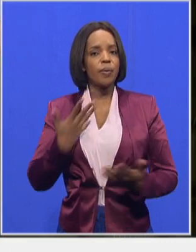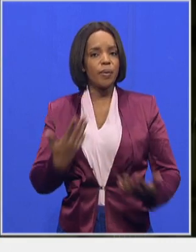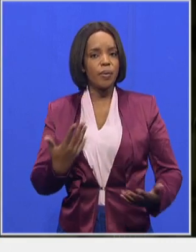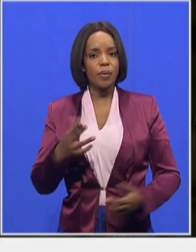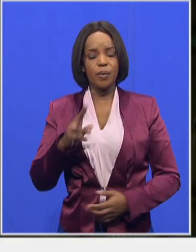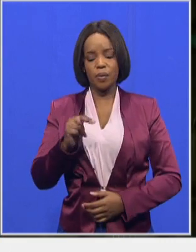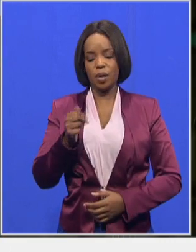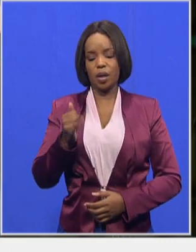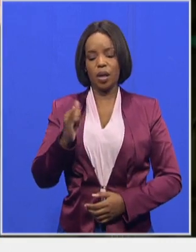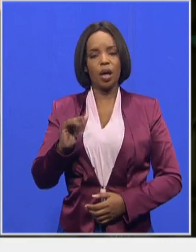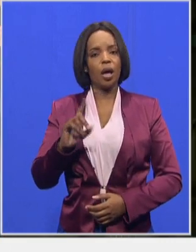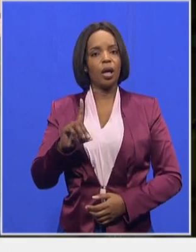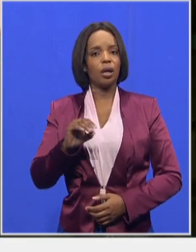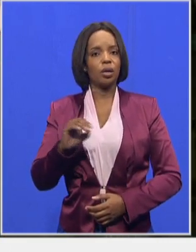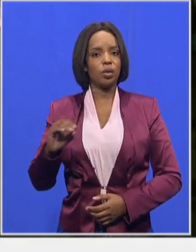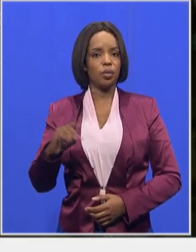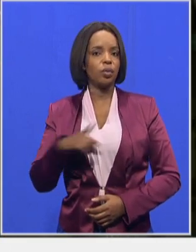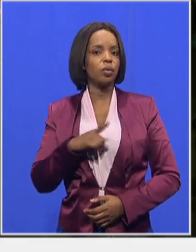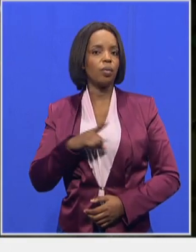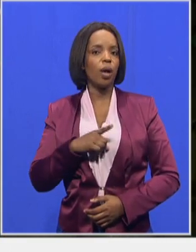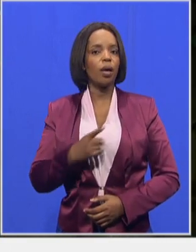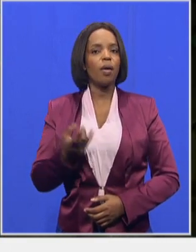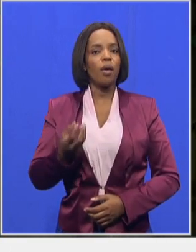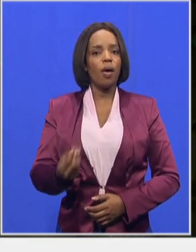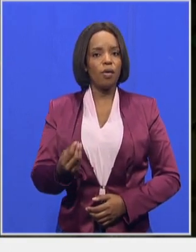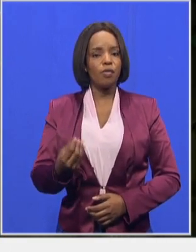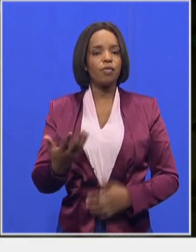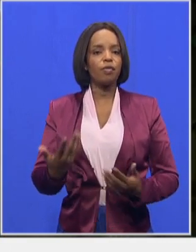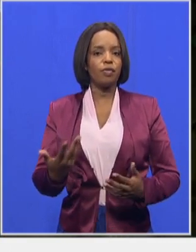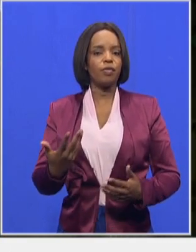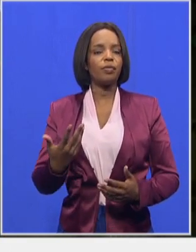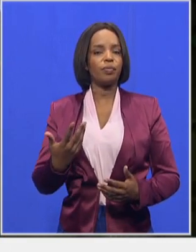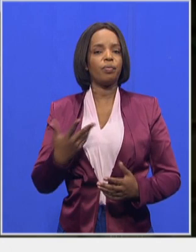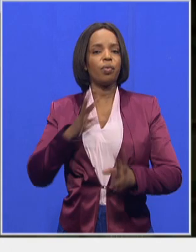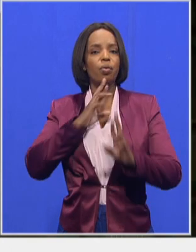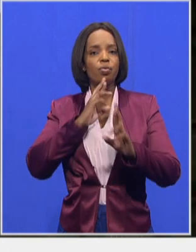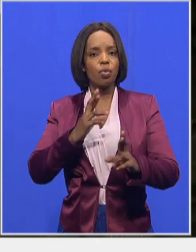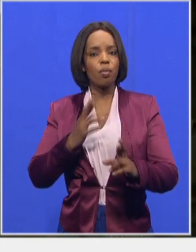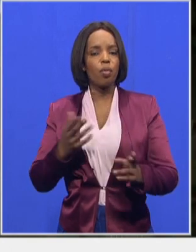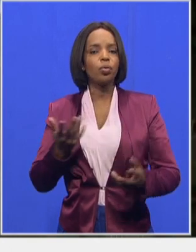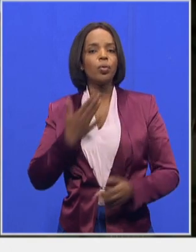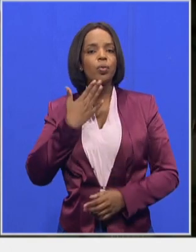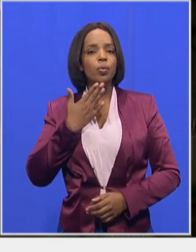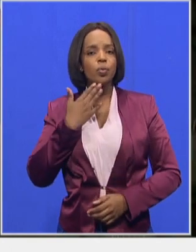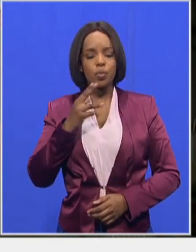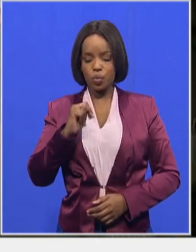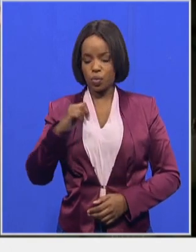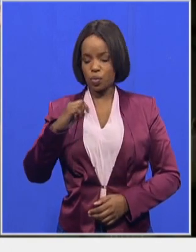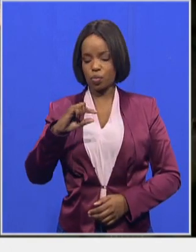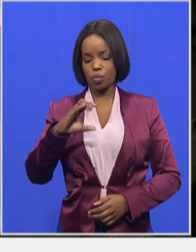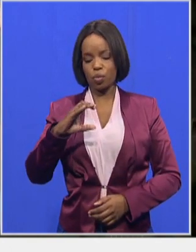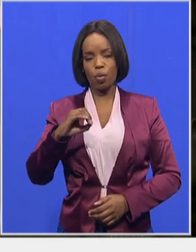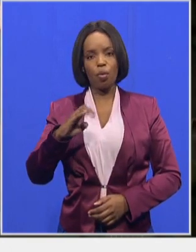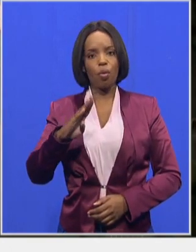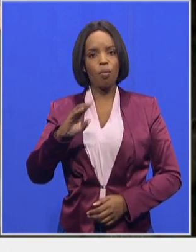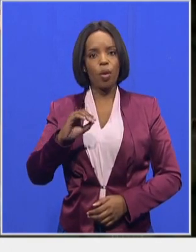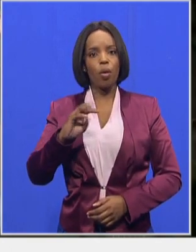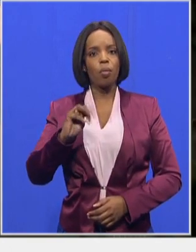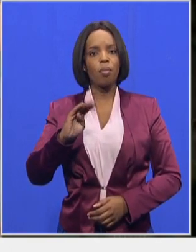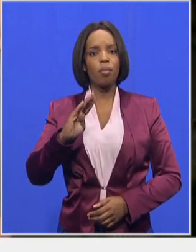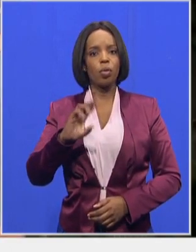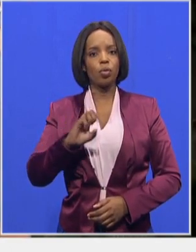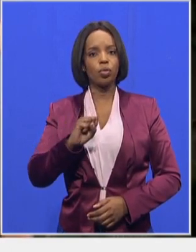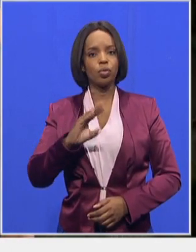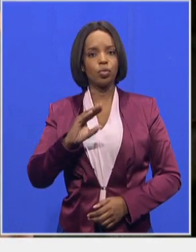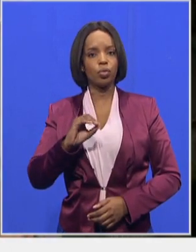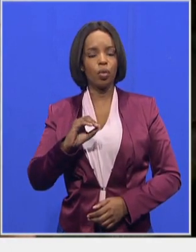internal forensic report from state witness Nomhle Ngubane with regards to the internal